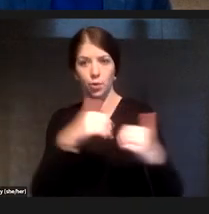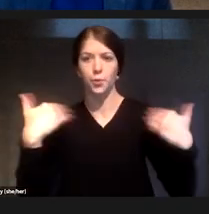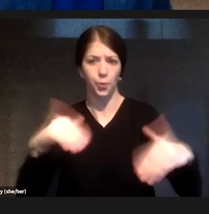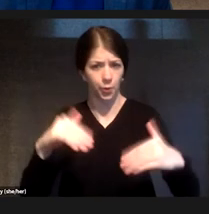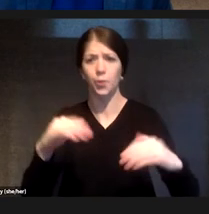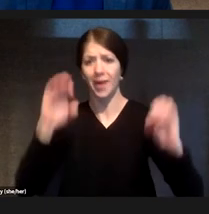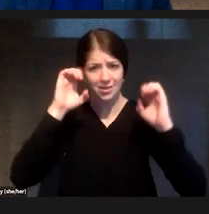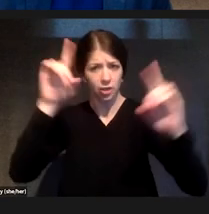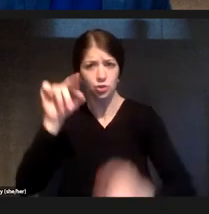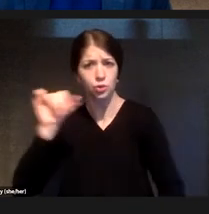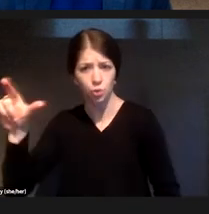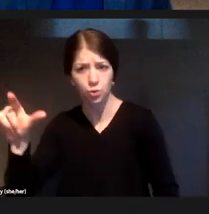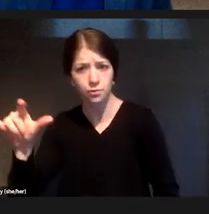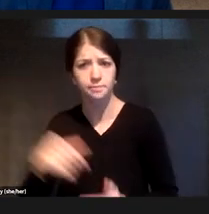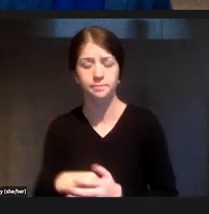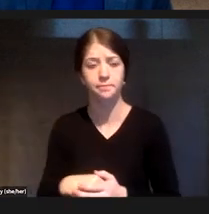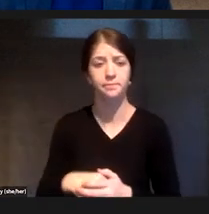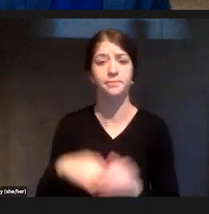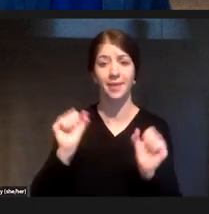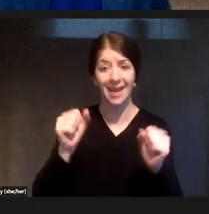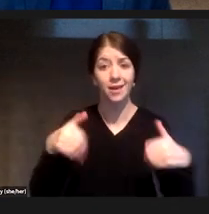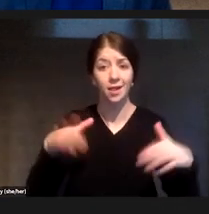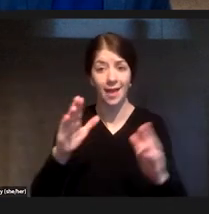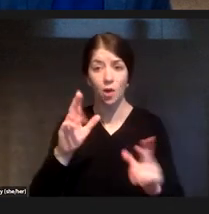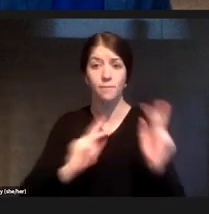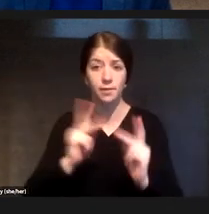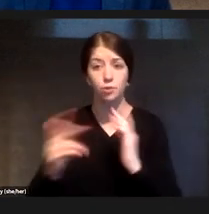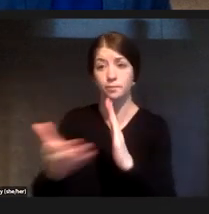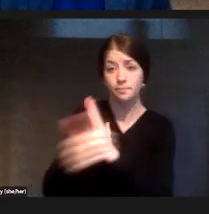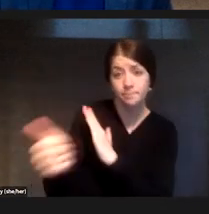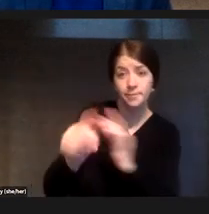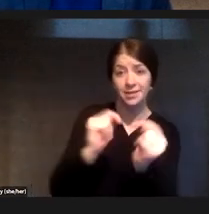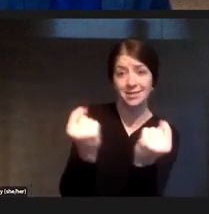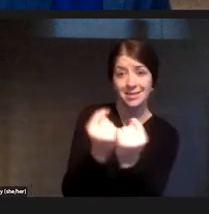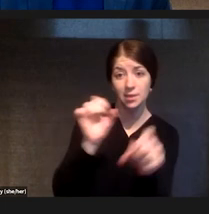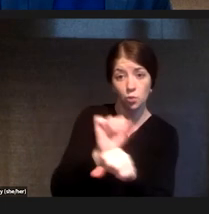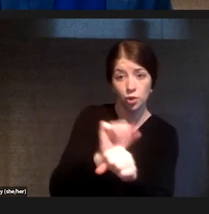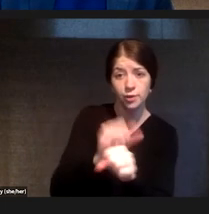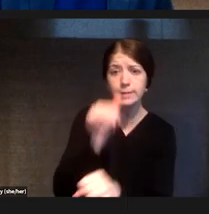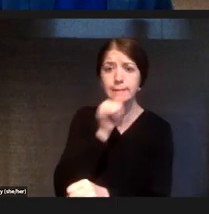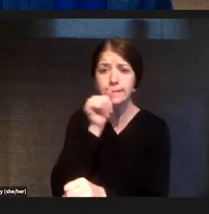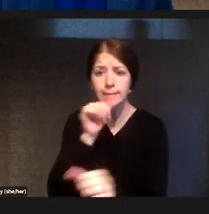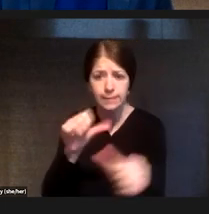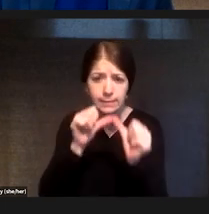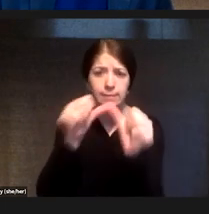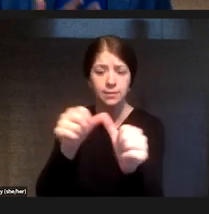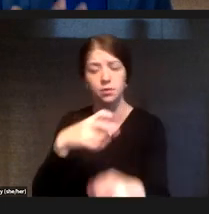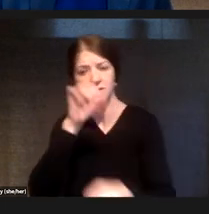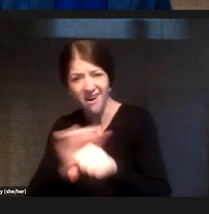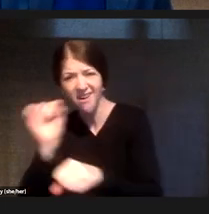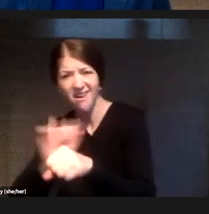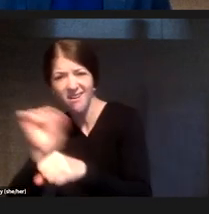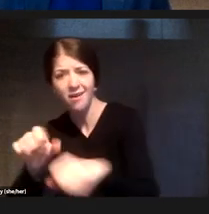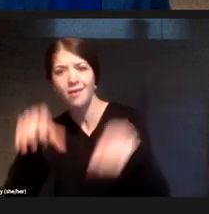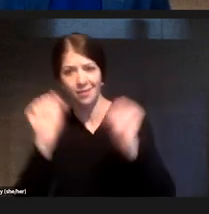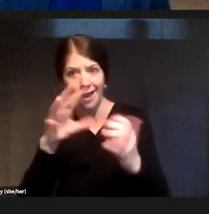tool. It can allow people to then build teamwork skills and resilience and hard work. And so therefore, one of